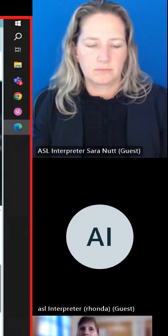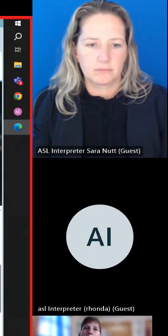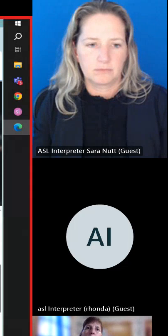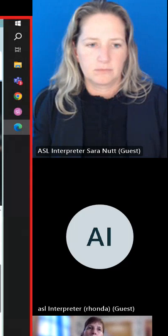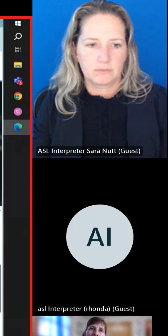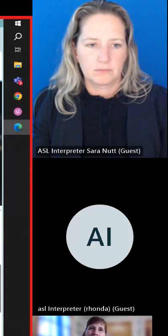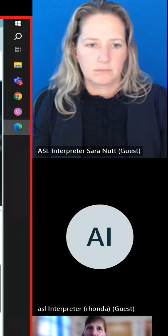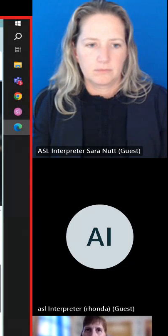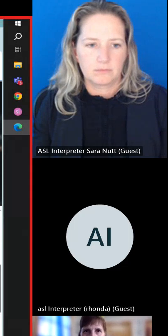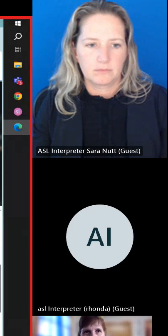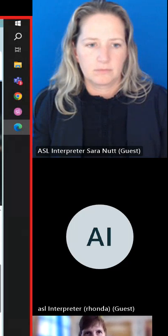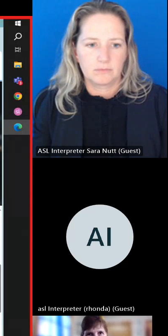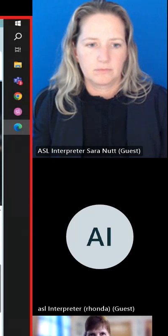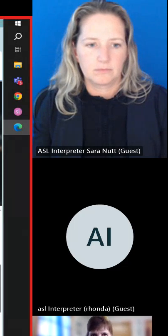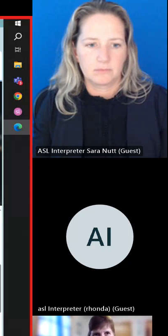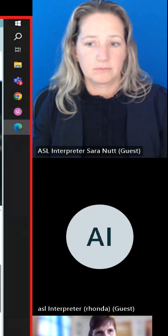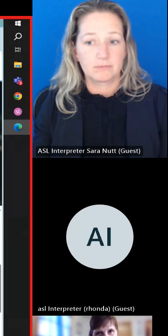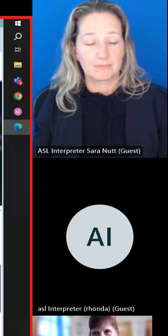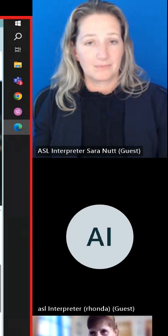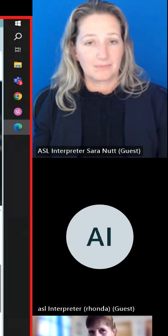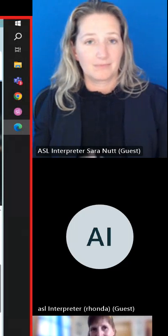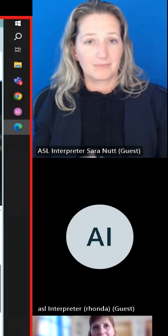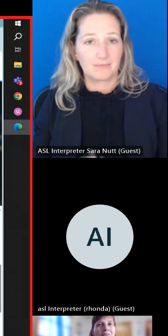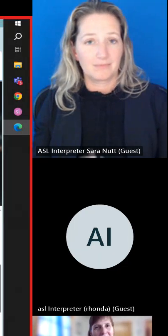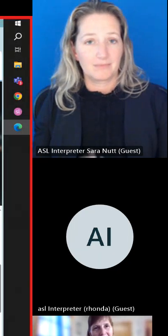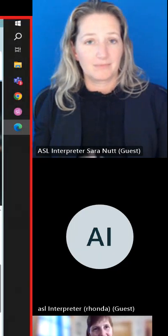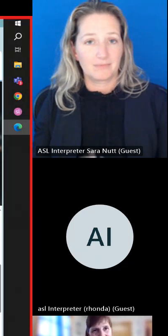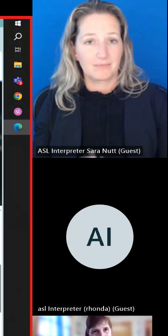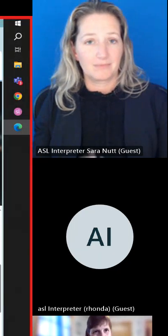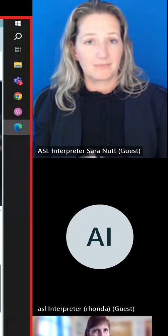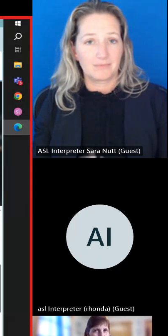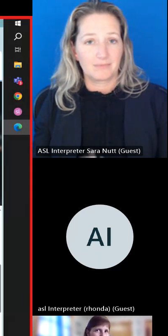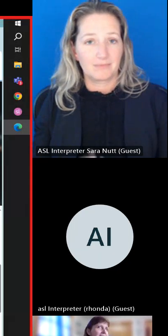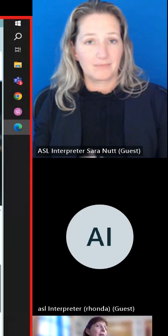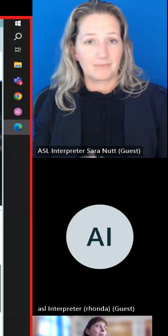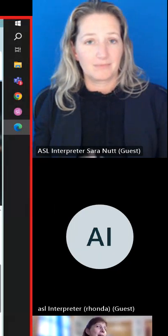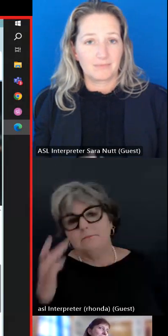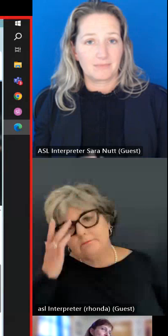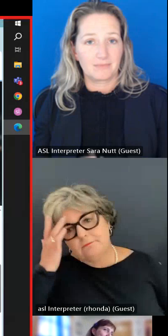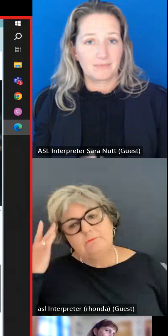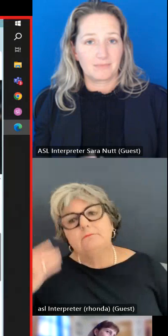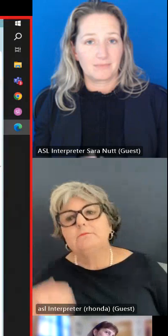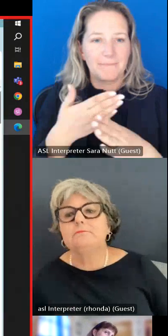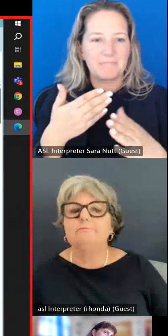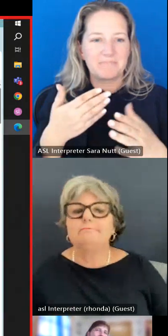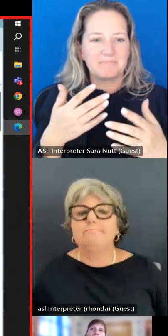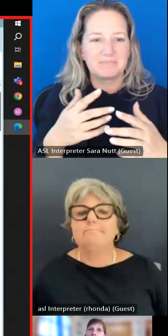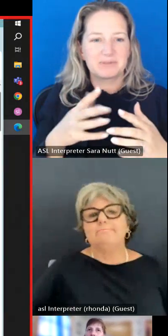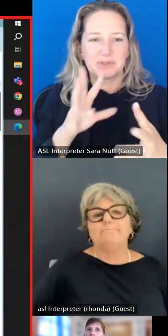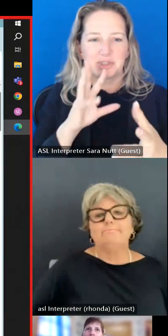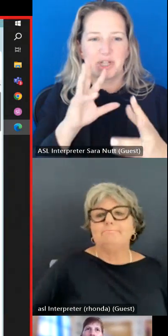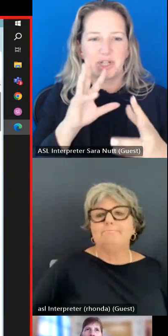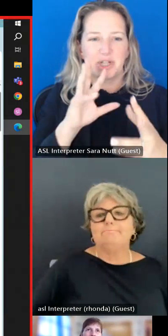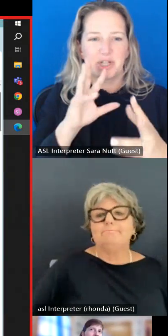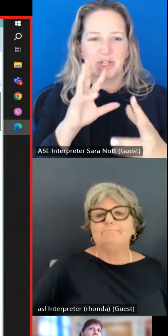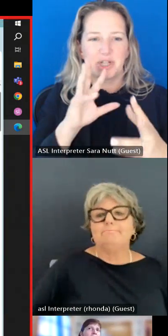So now we interrupt this program on the behalf of design. This is what I was mentioning a minute